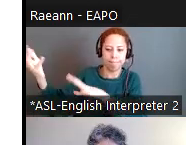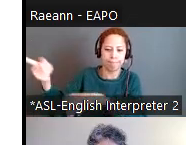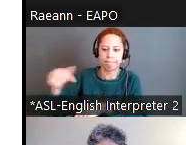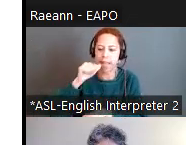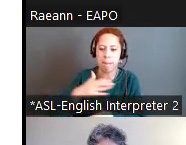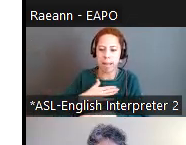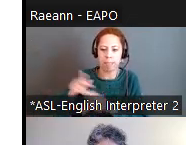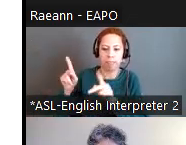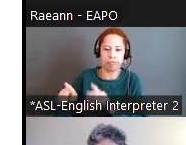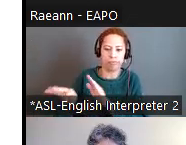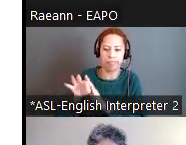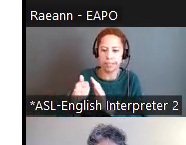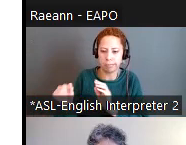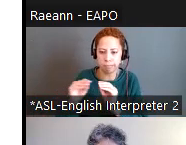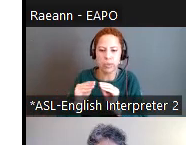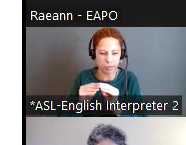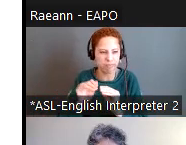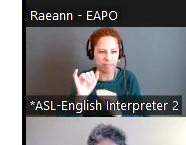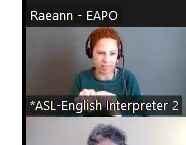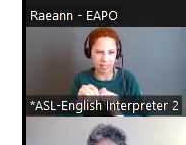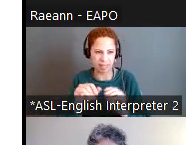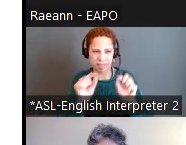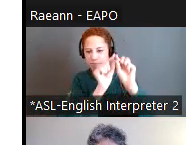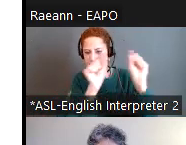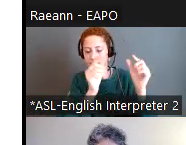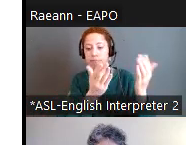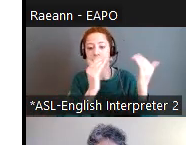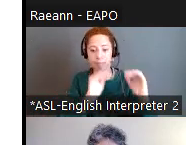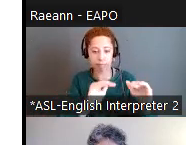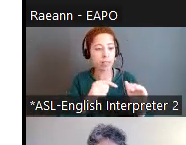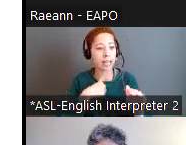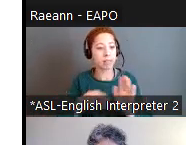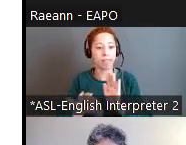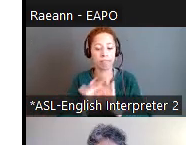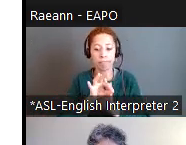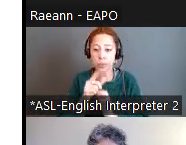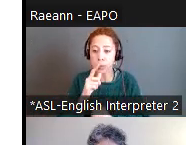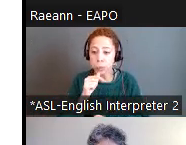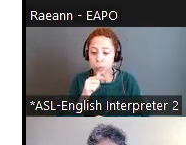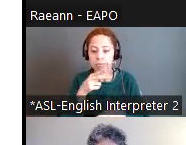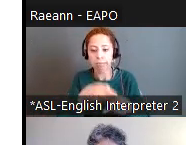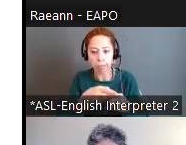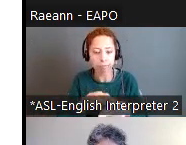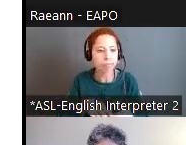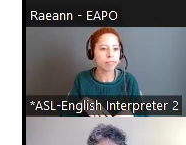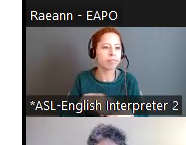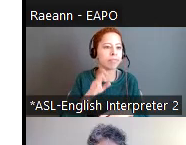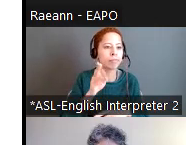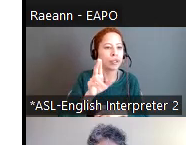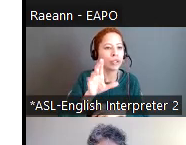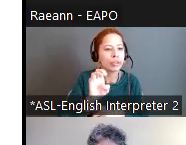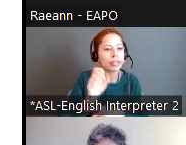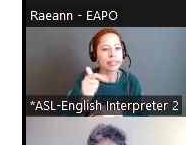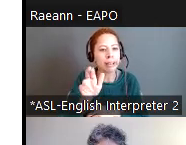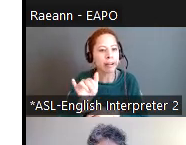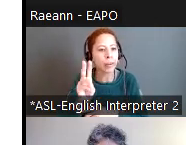this document. Next, you've got the actual person that you've appointed. Here we've got the Bruce, Gary Wayne, Selena Kyle, and Richard